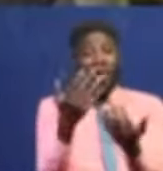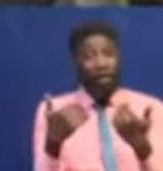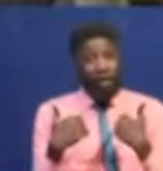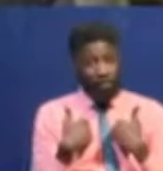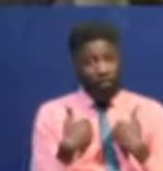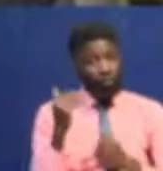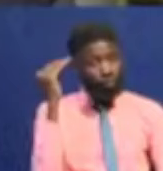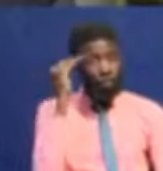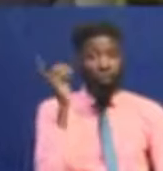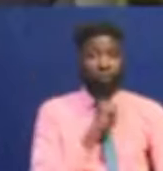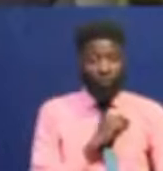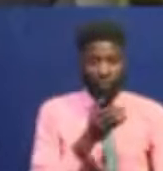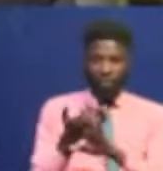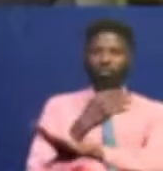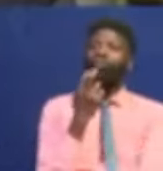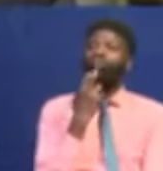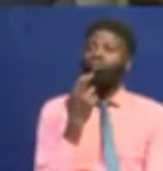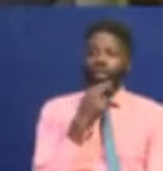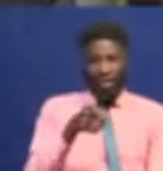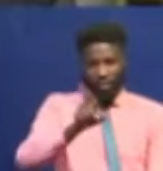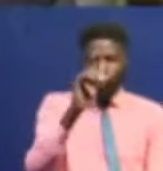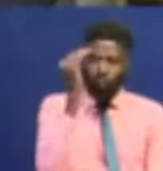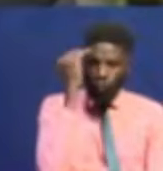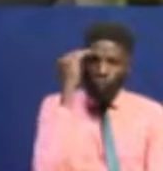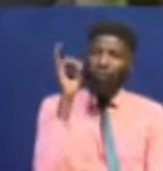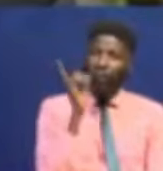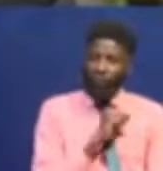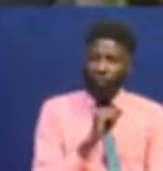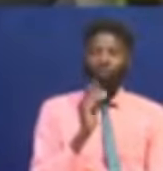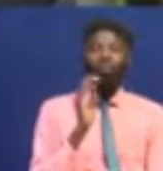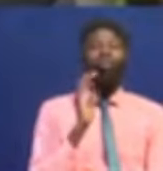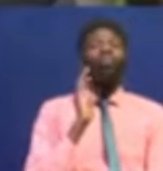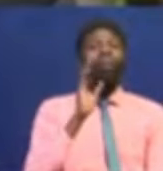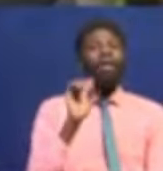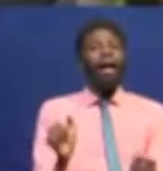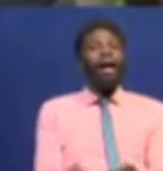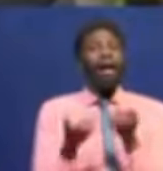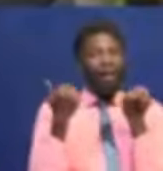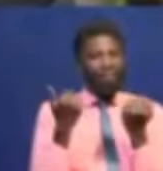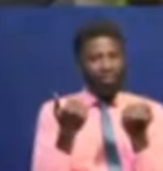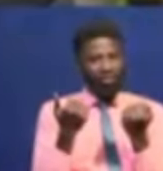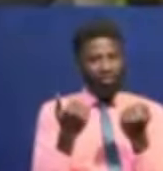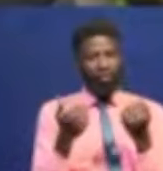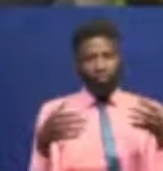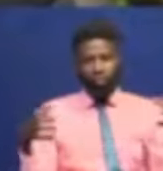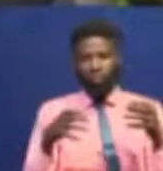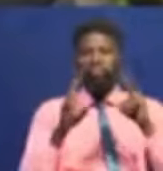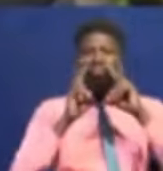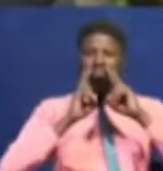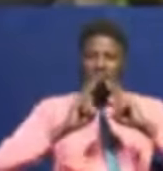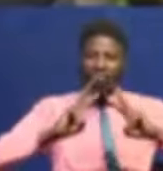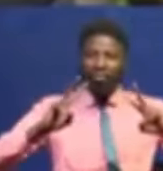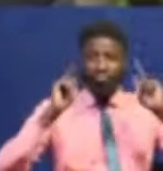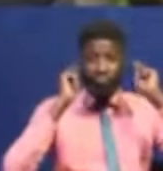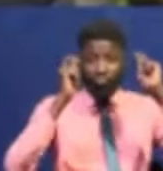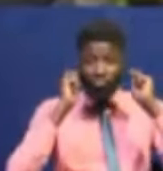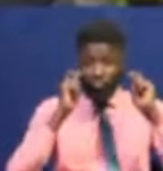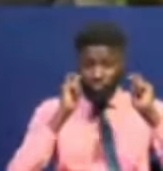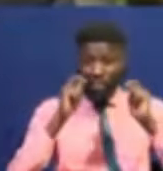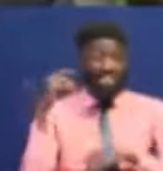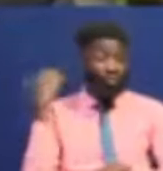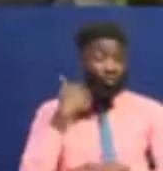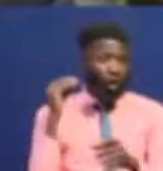prior to Tuesday that there was going to be infiltration of the peaceful demonstrations by the criminal elements that you've